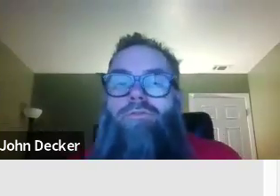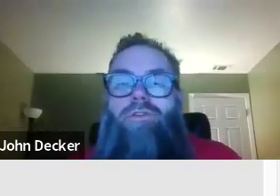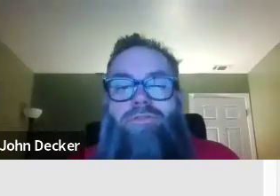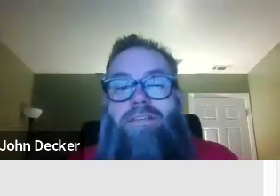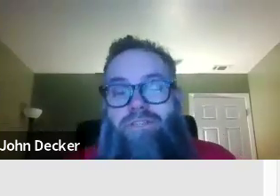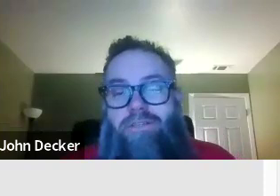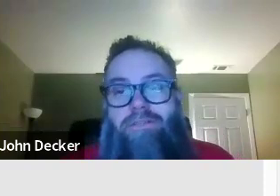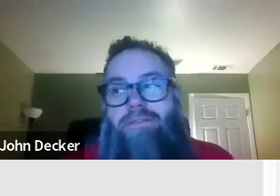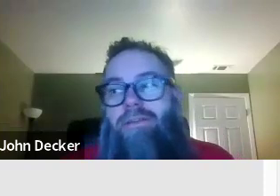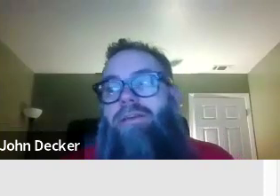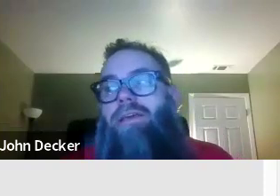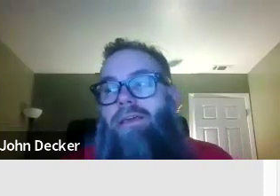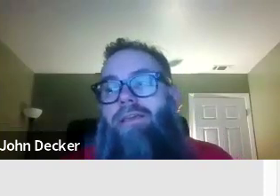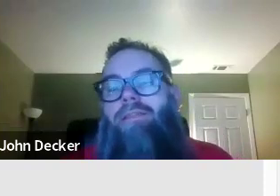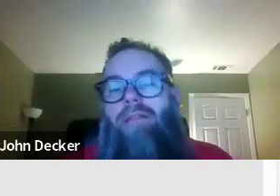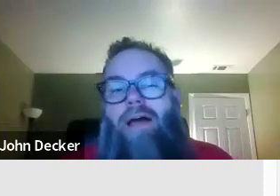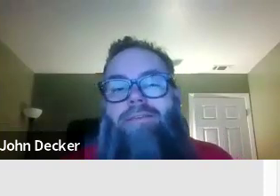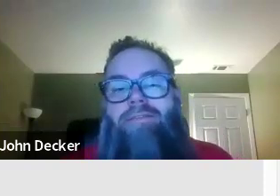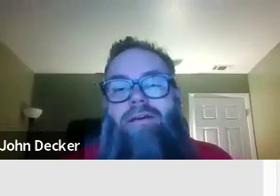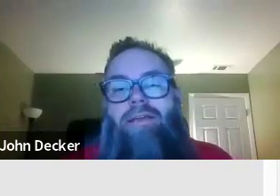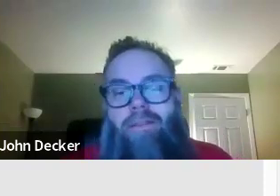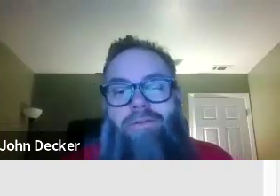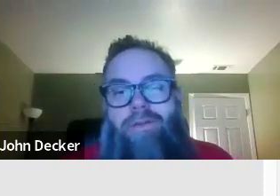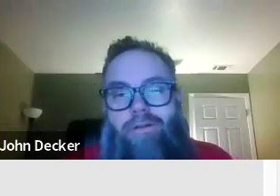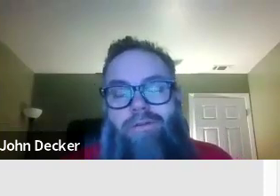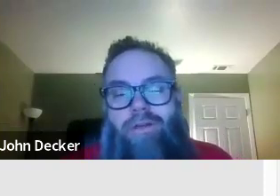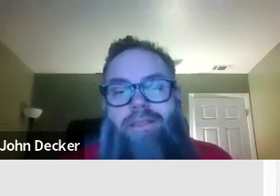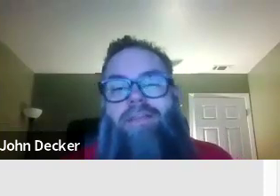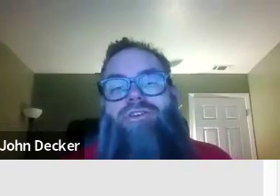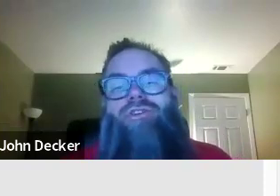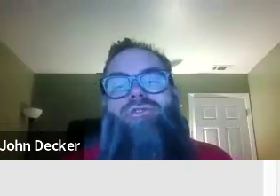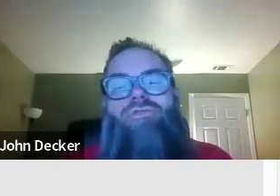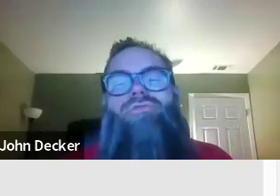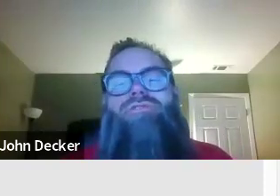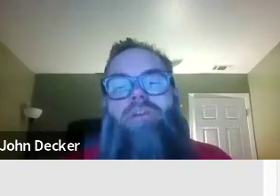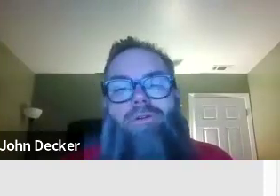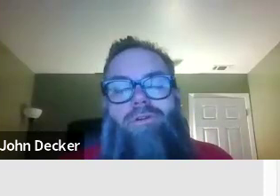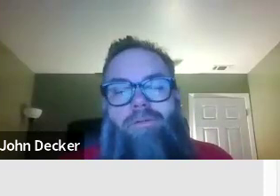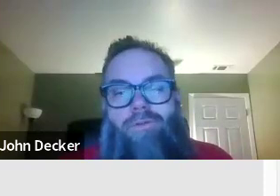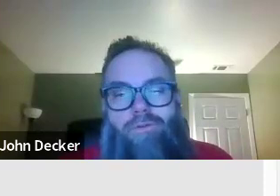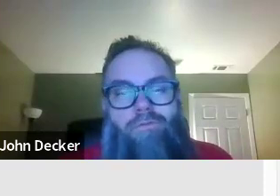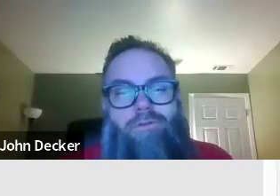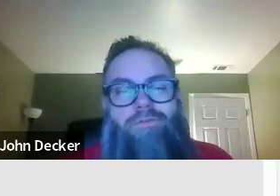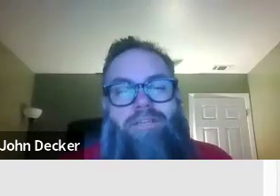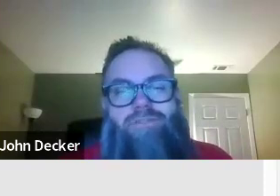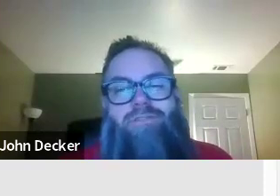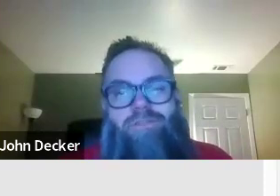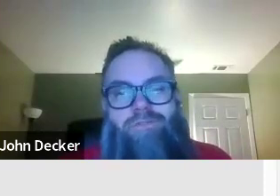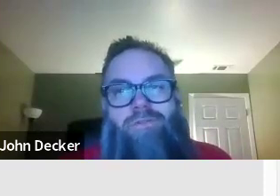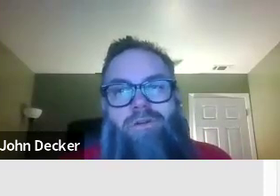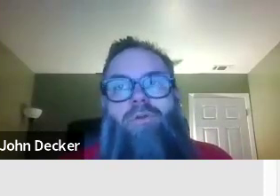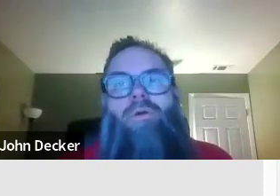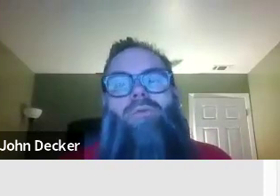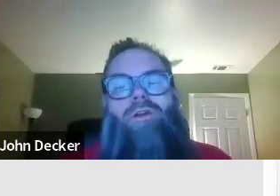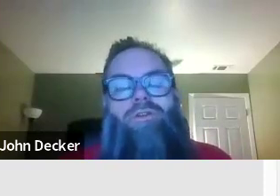331 new vendorizations in the last calendar year. That is a huge number of new vendorizations